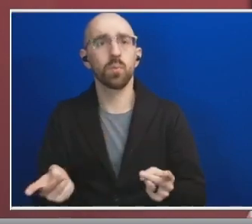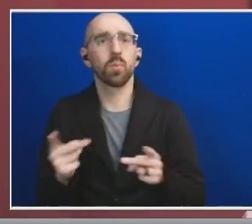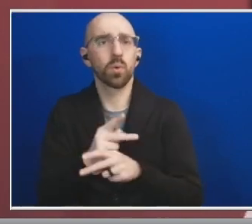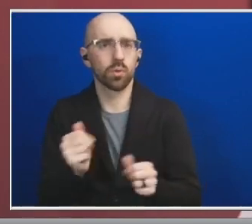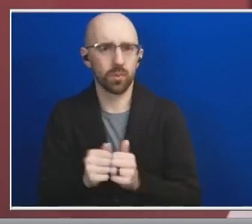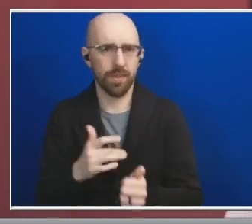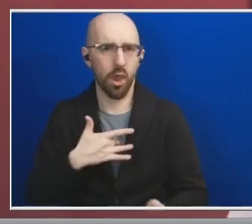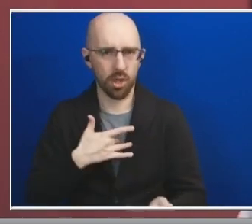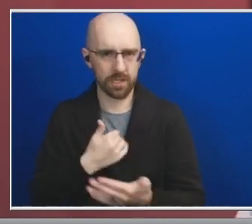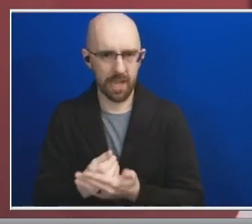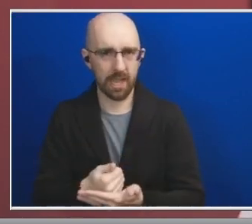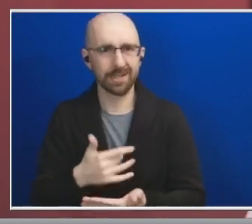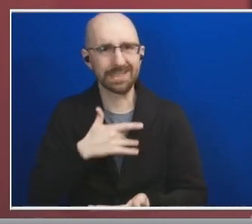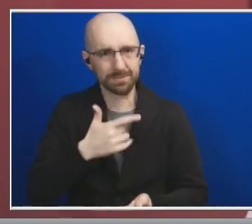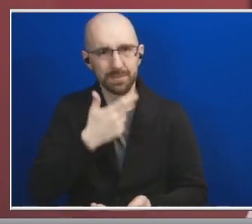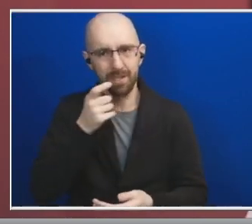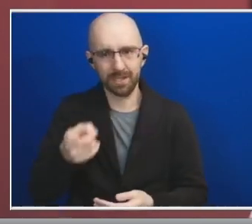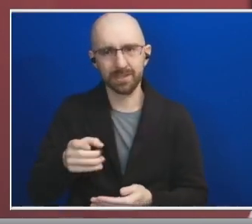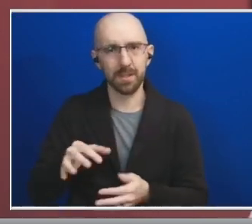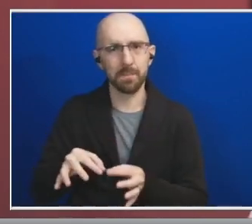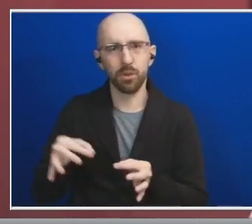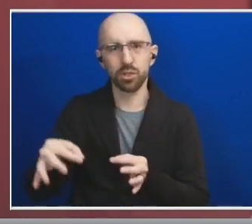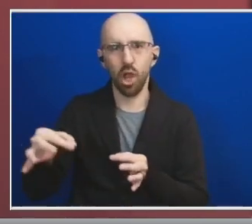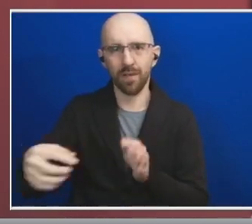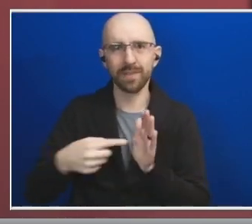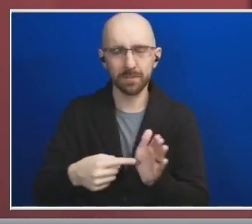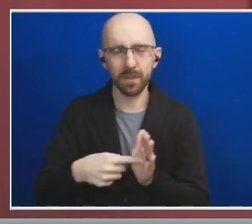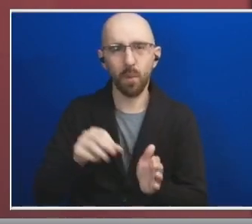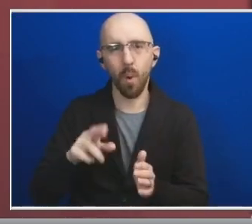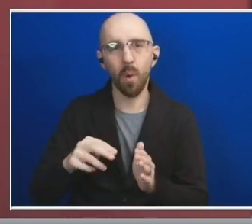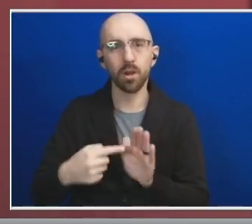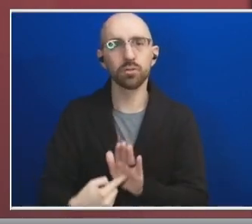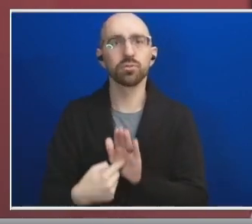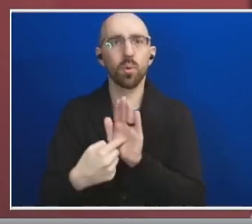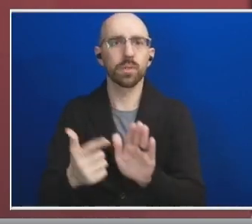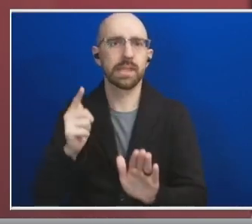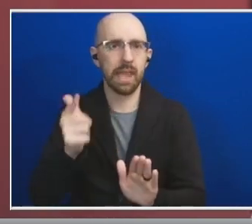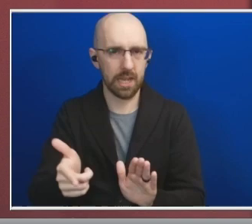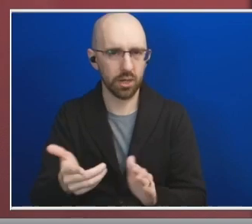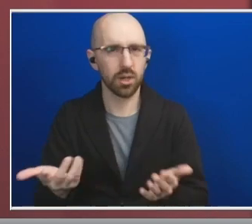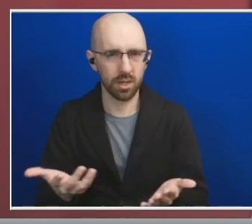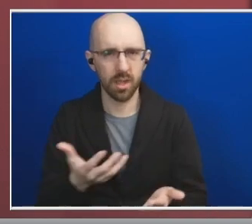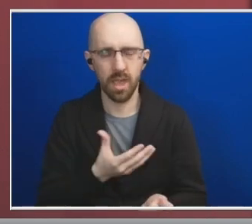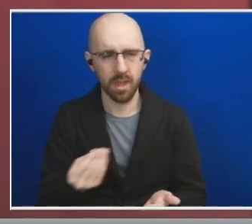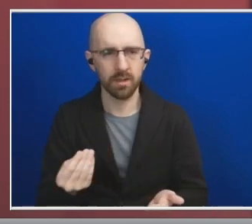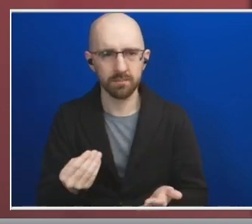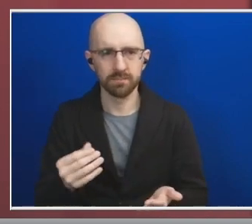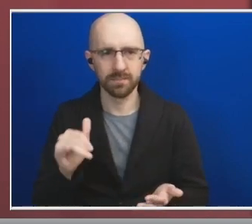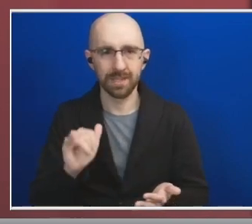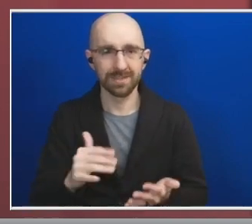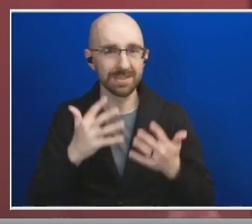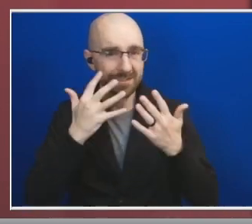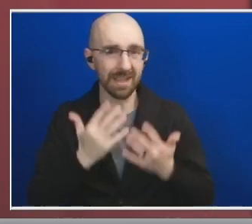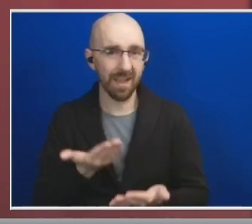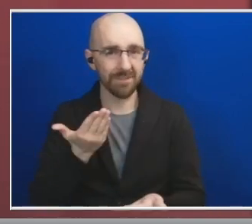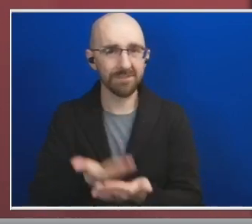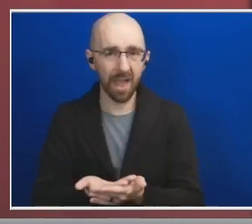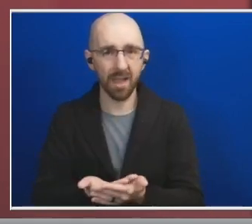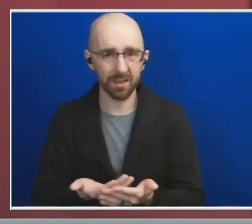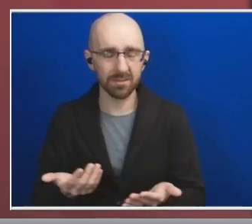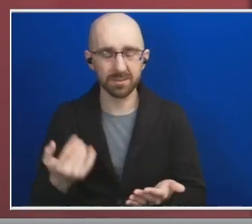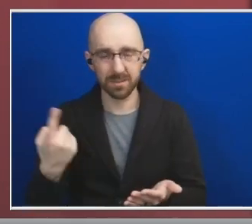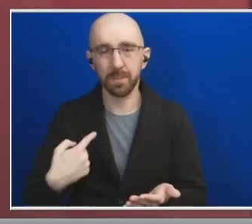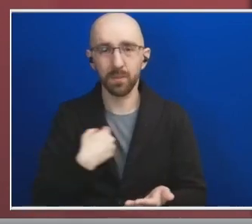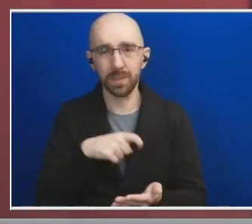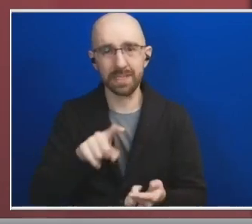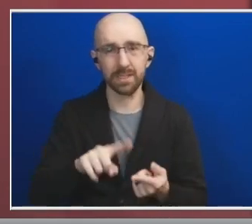them either pushing off their symptoms or presenting later. And that's the sad fact. Right. And it's something that we all need to kind of be aware of.